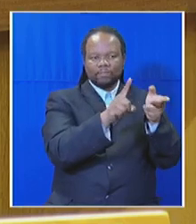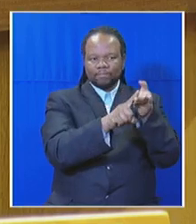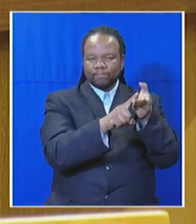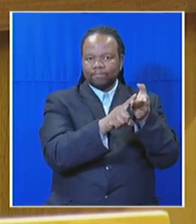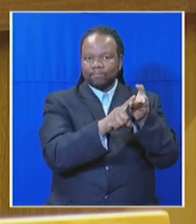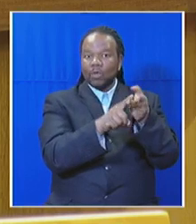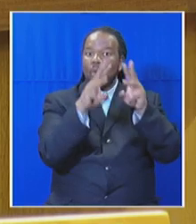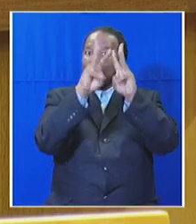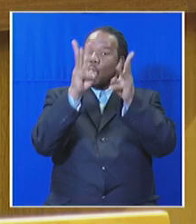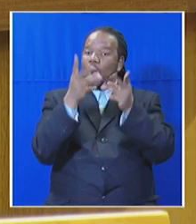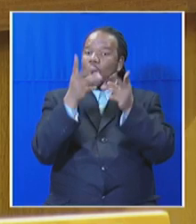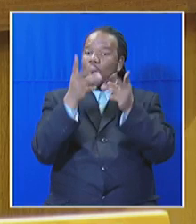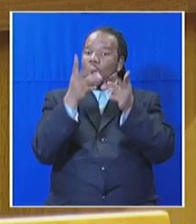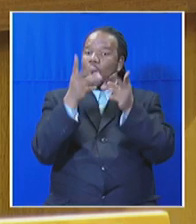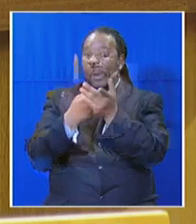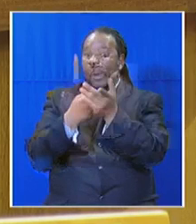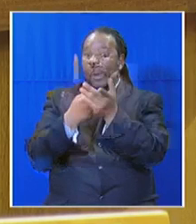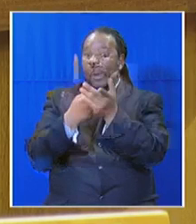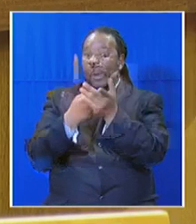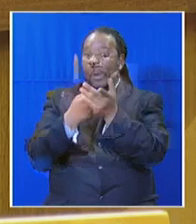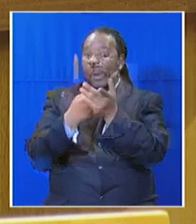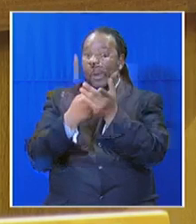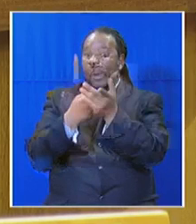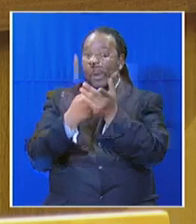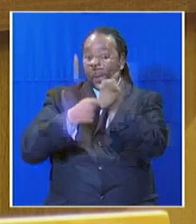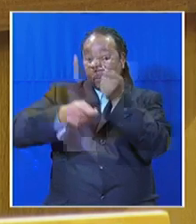governance, economy, trade,